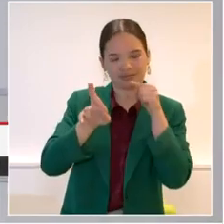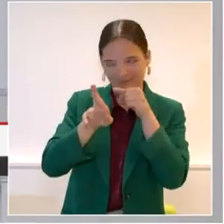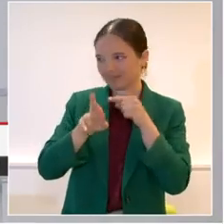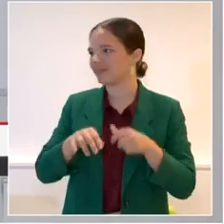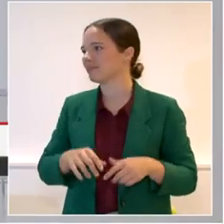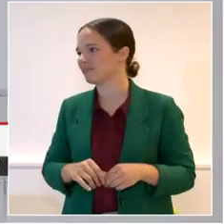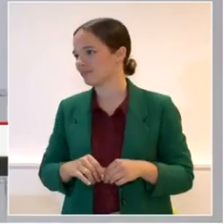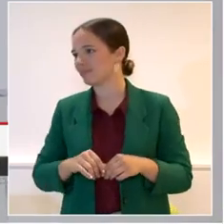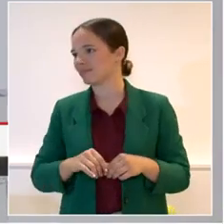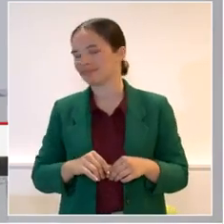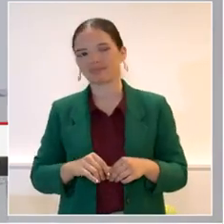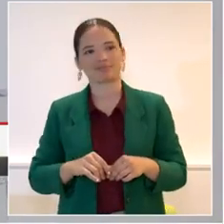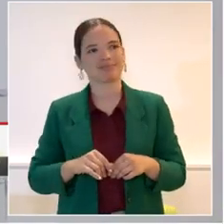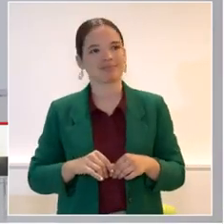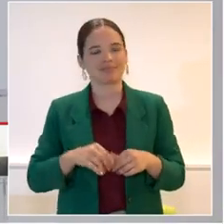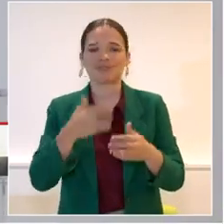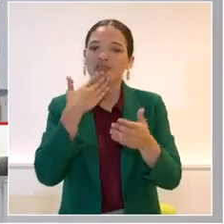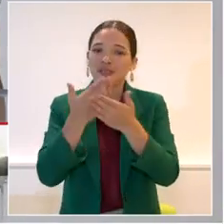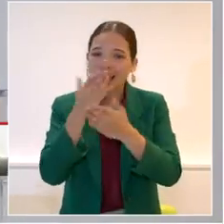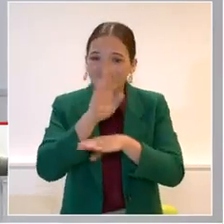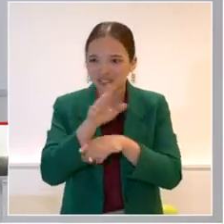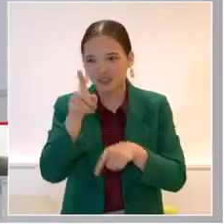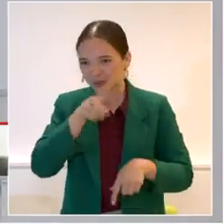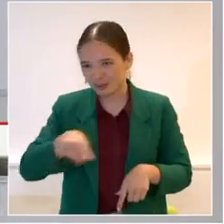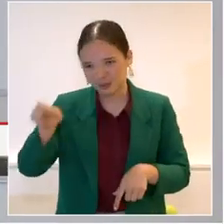All right, good afternoon, everyone.